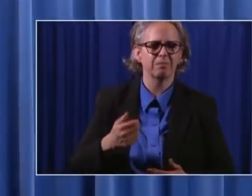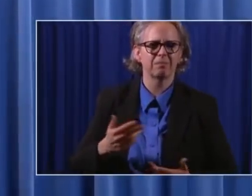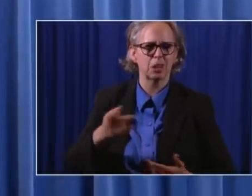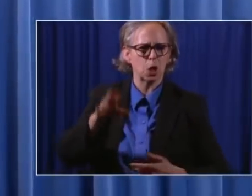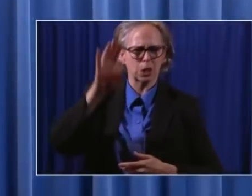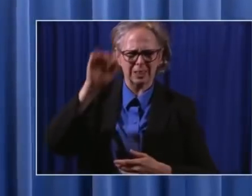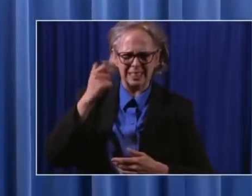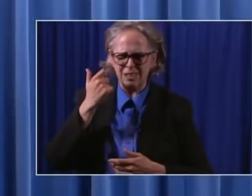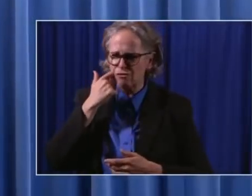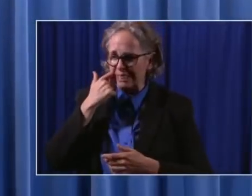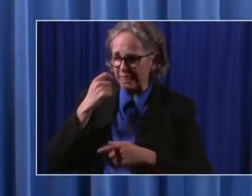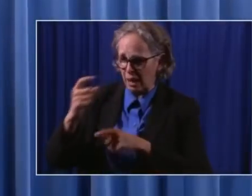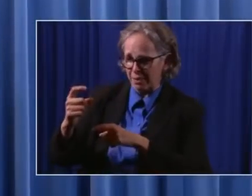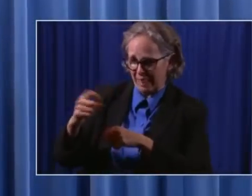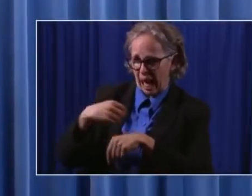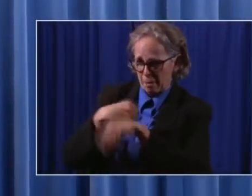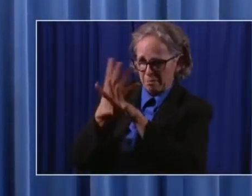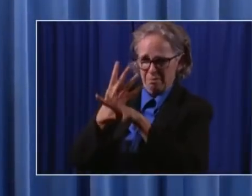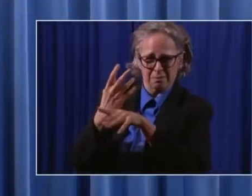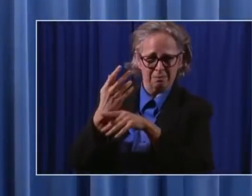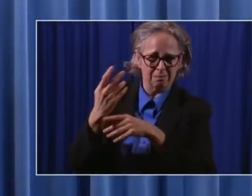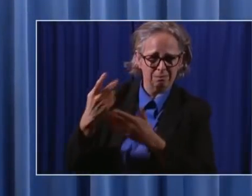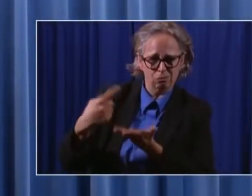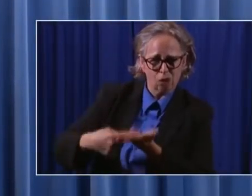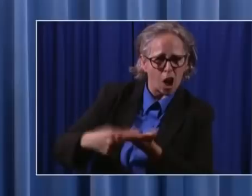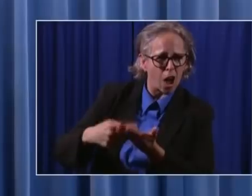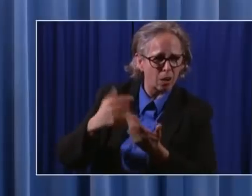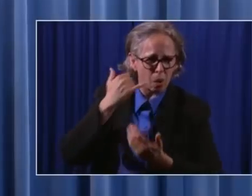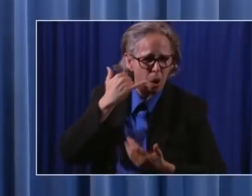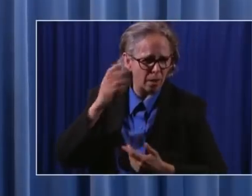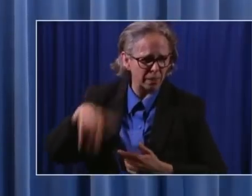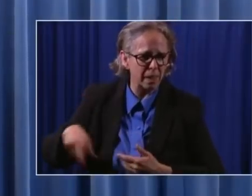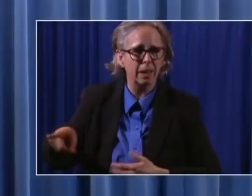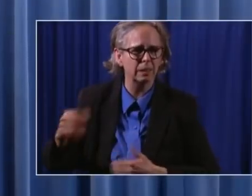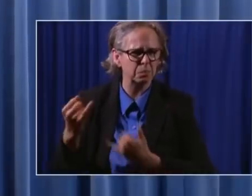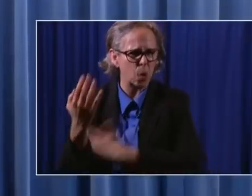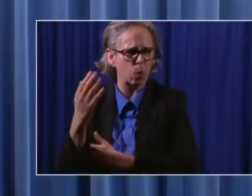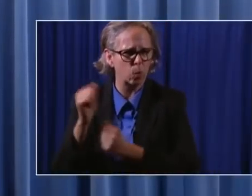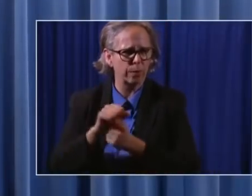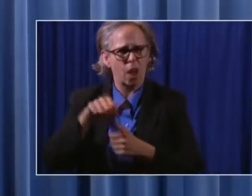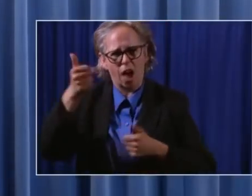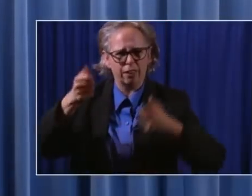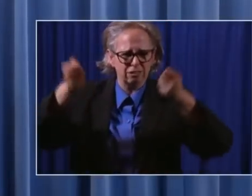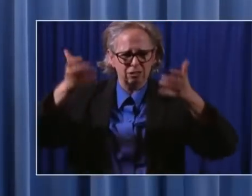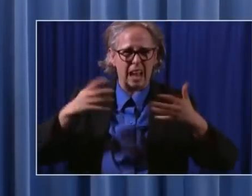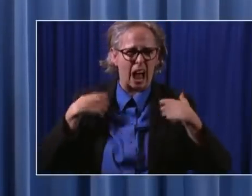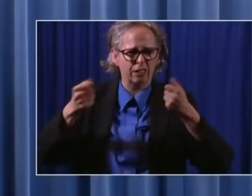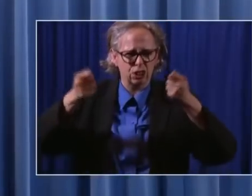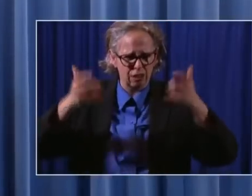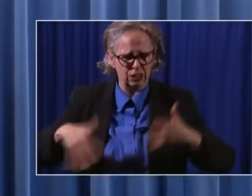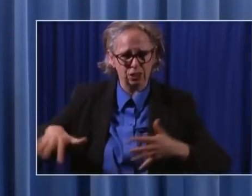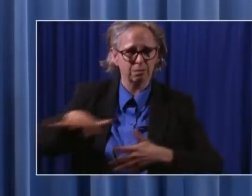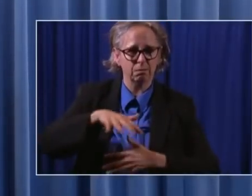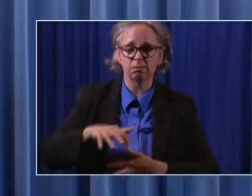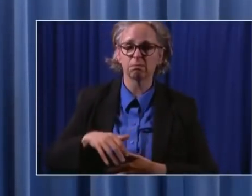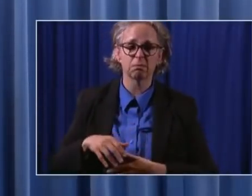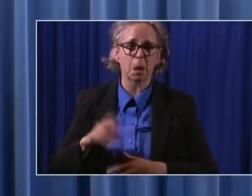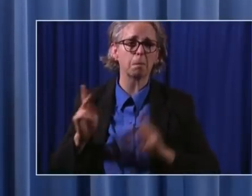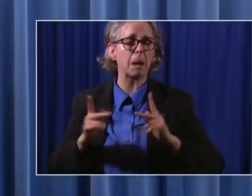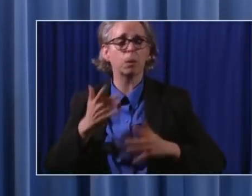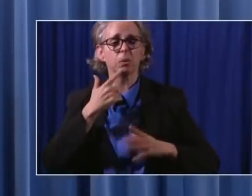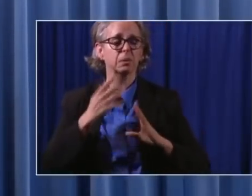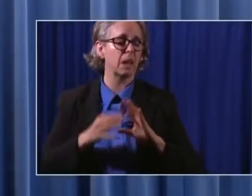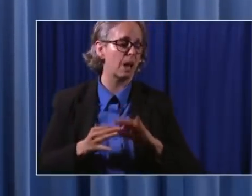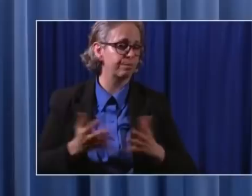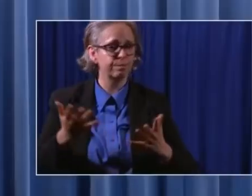call, and that is people say, well, people's own home, and they have in